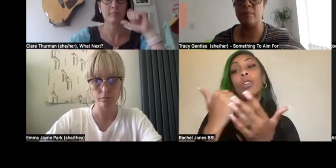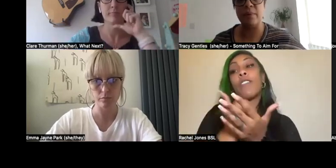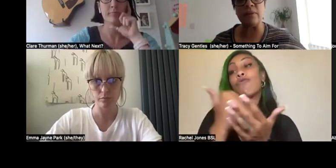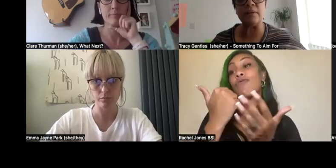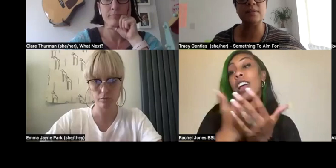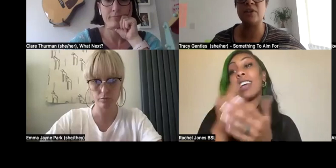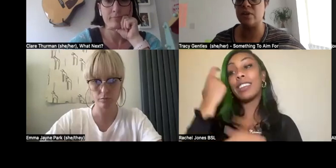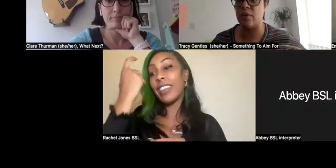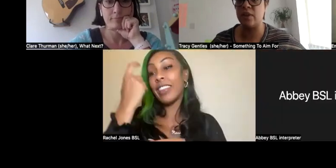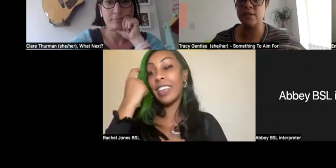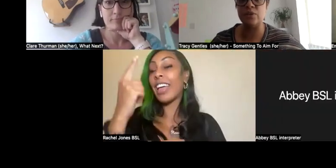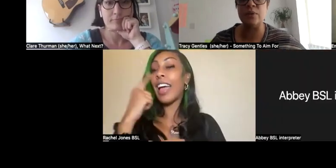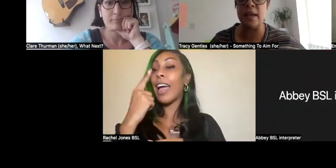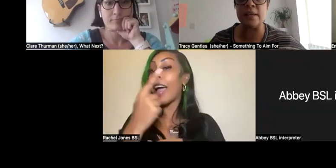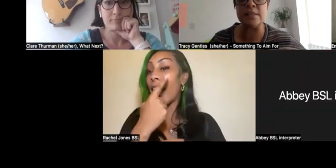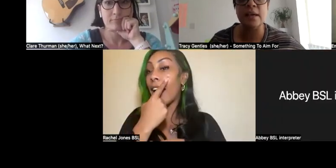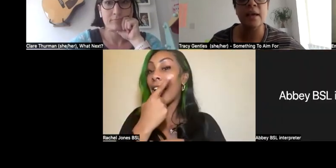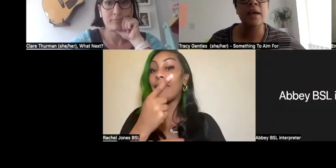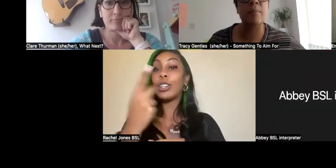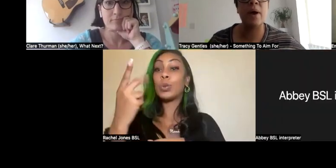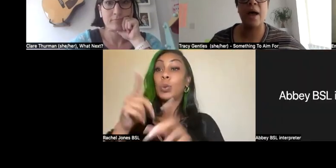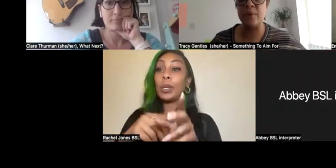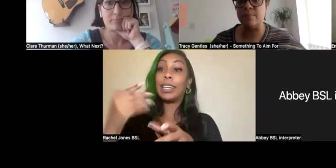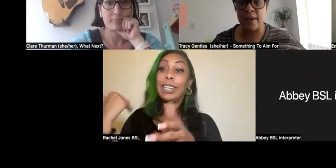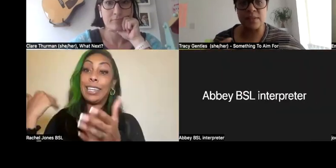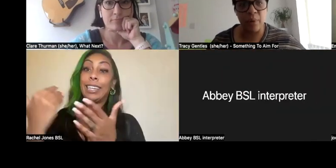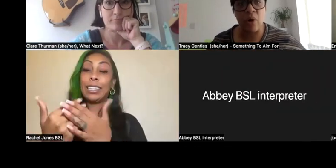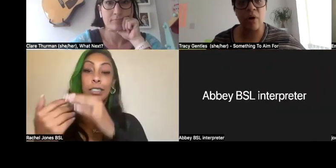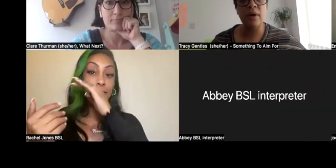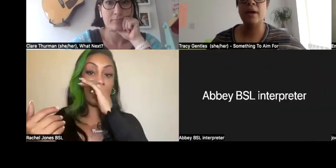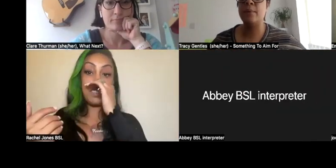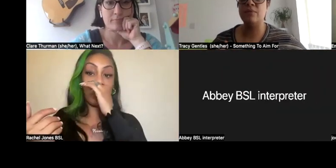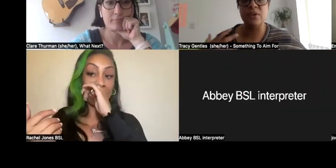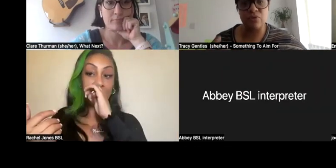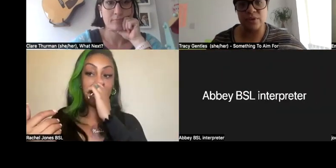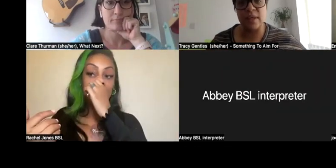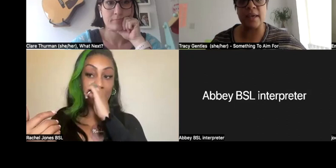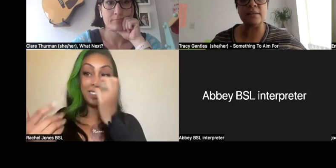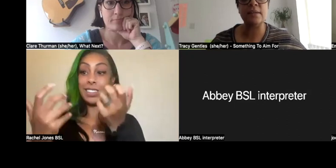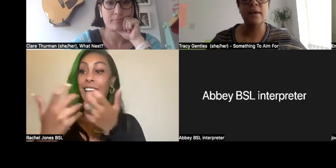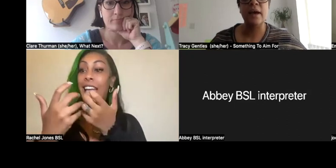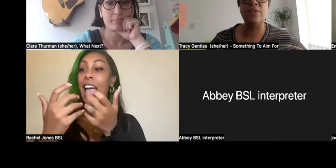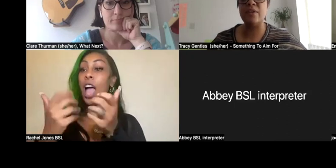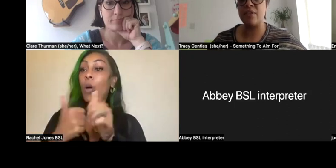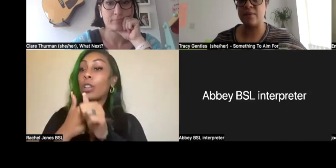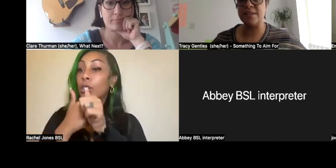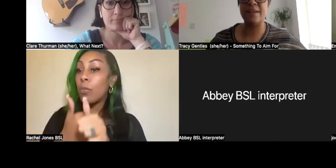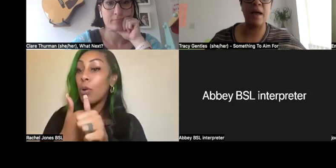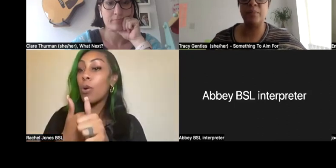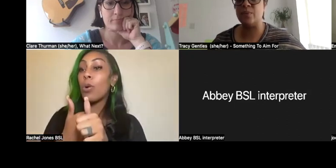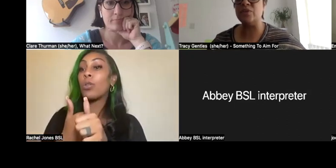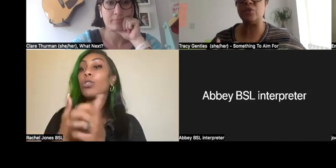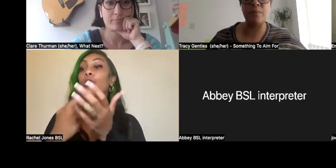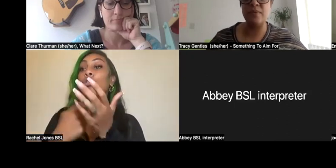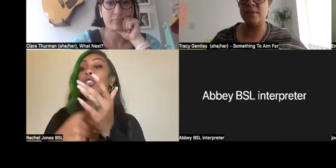evidence that's been built, especially over the last 2 years, about how we can better support, how we can restructure things. I think there is a